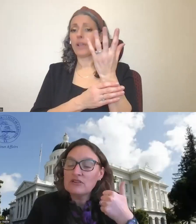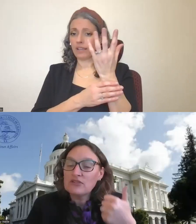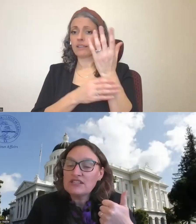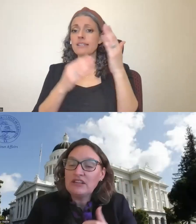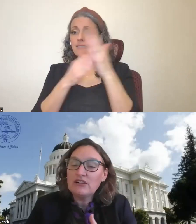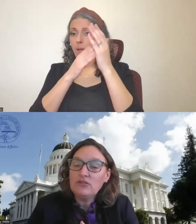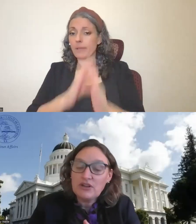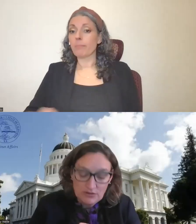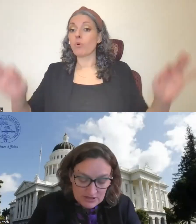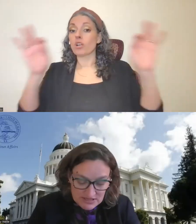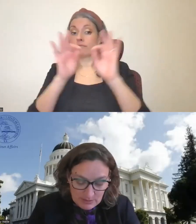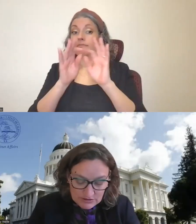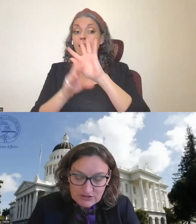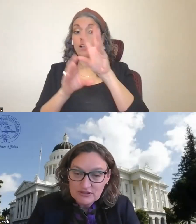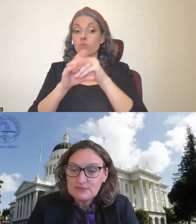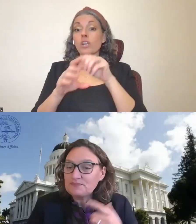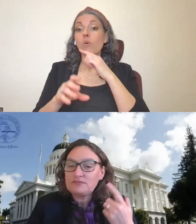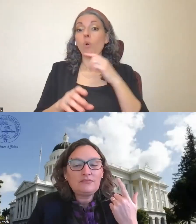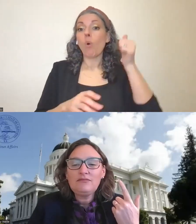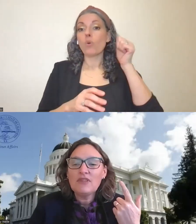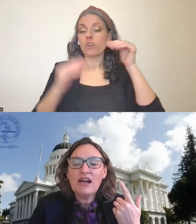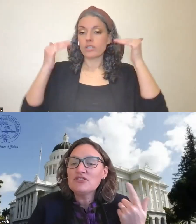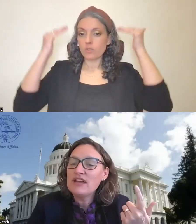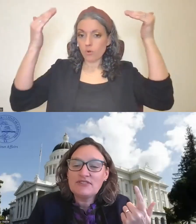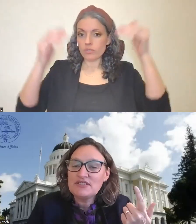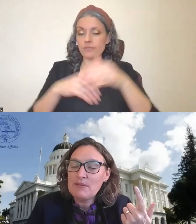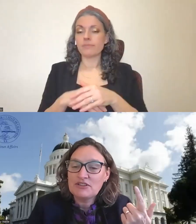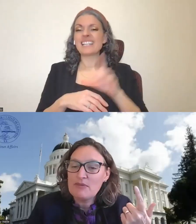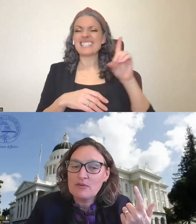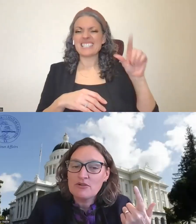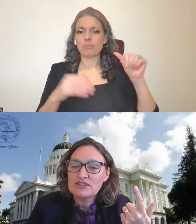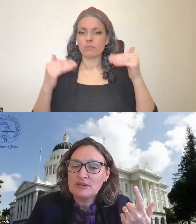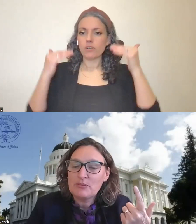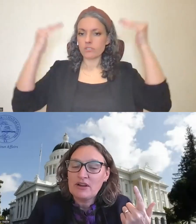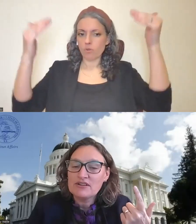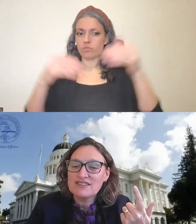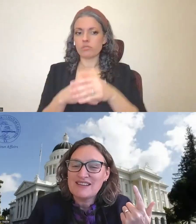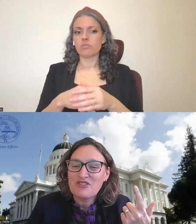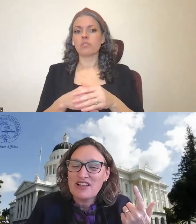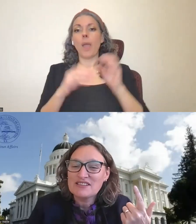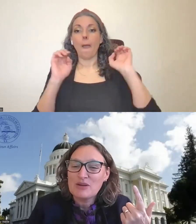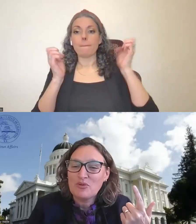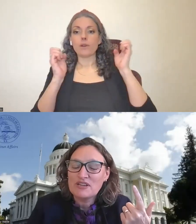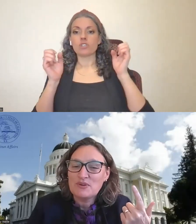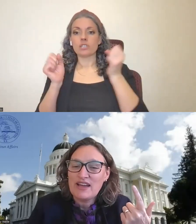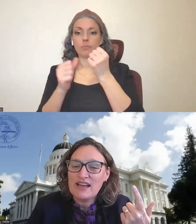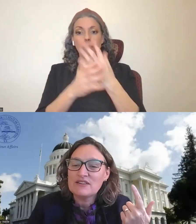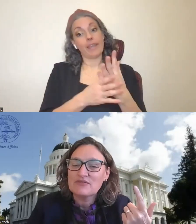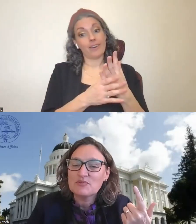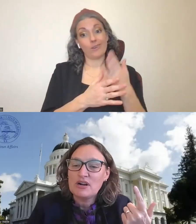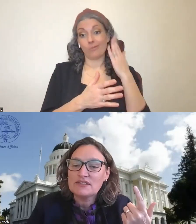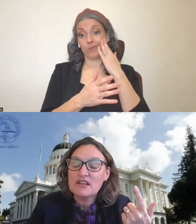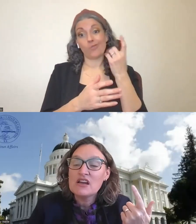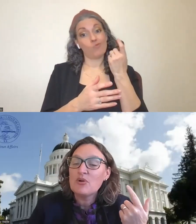priority, increasingly including older and disabled adults. I don't have to say much about emergency preparedness after the last couple of weeks we've had